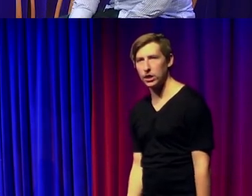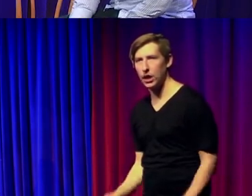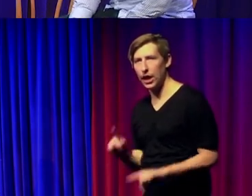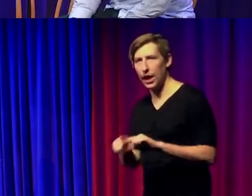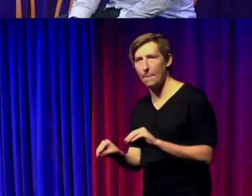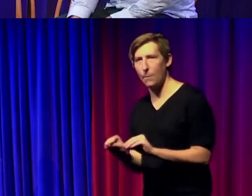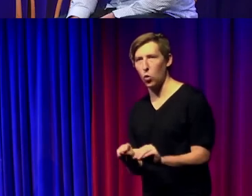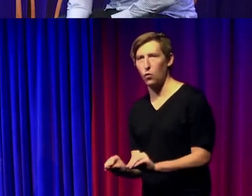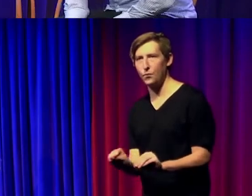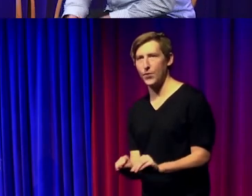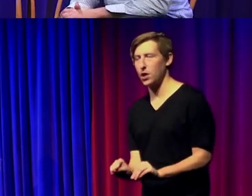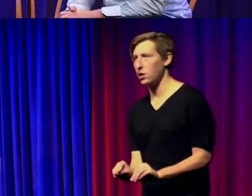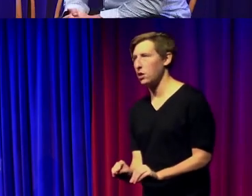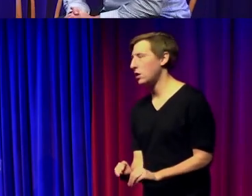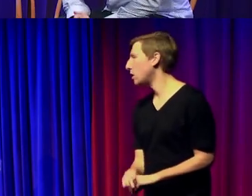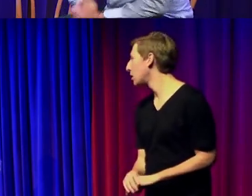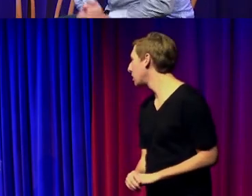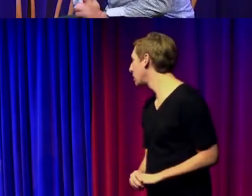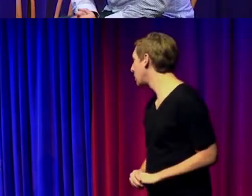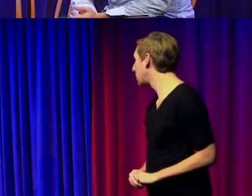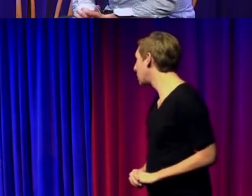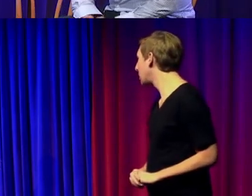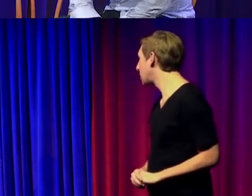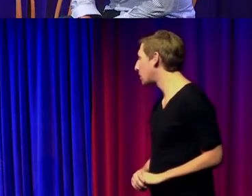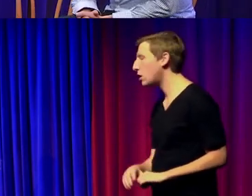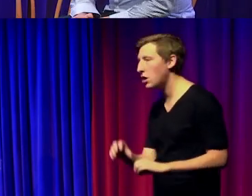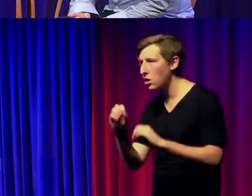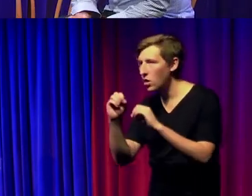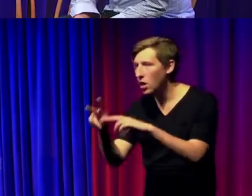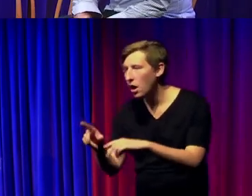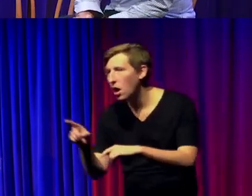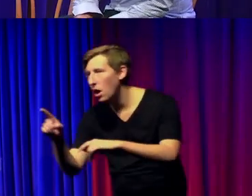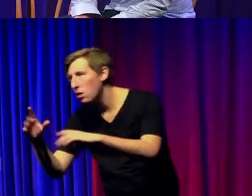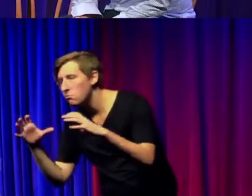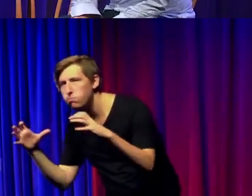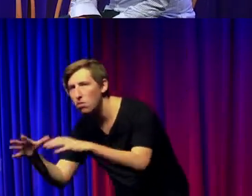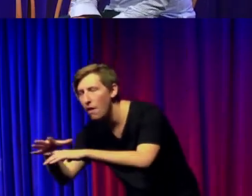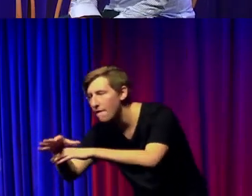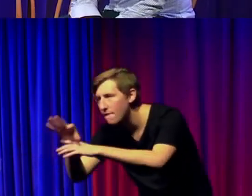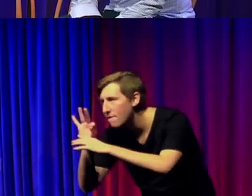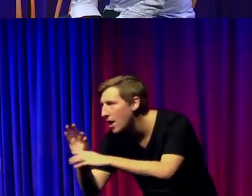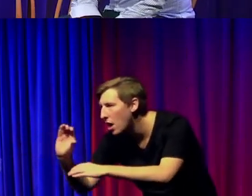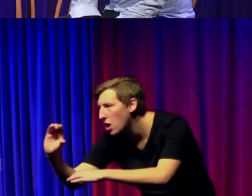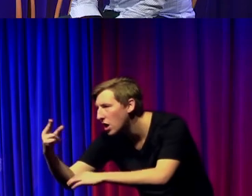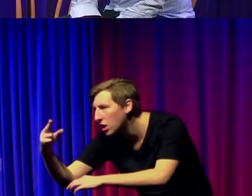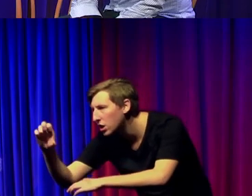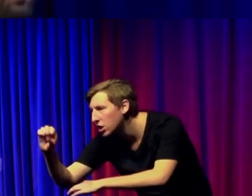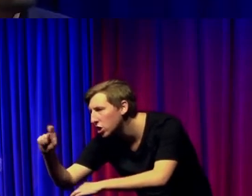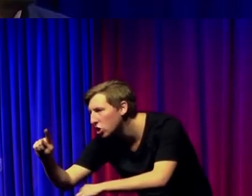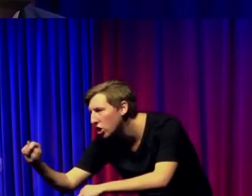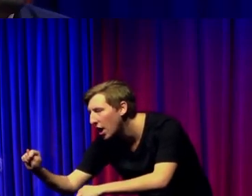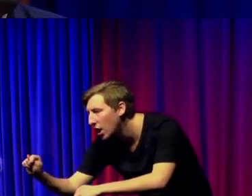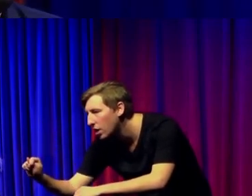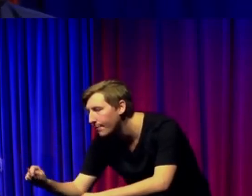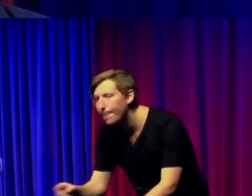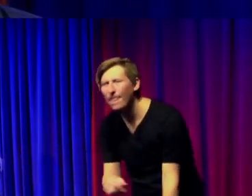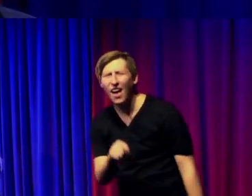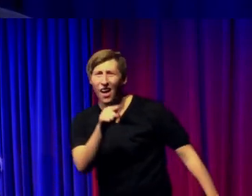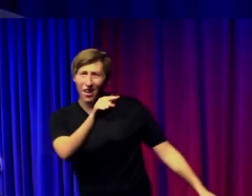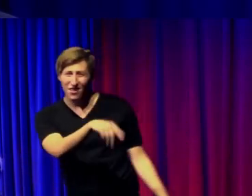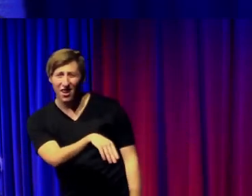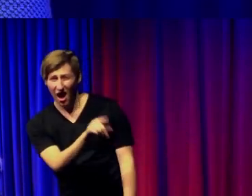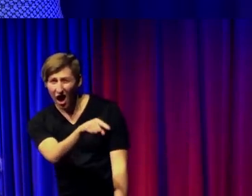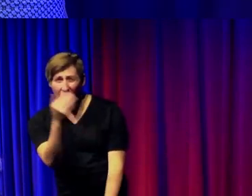Right, in the Caves of Azeroth, you come across a chest. Who chooses to Nathan, open it? Nathan, what? I thought you were gonna bring chips this time.